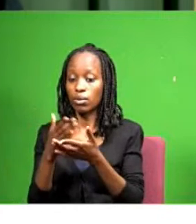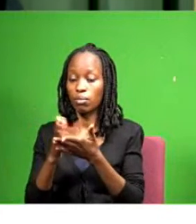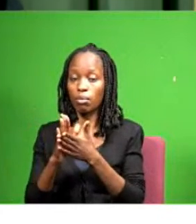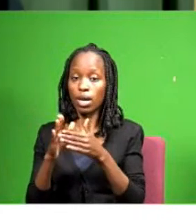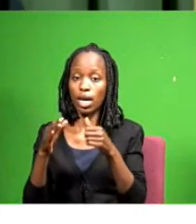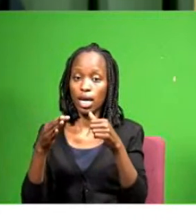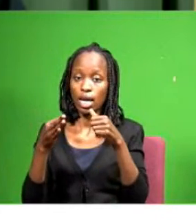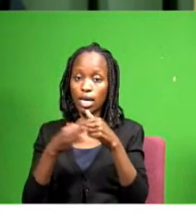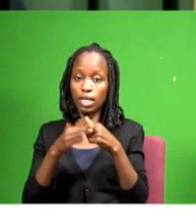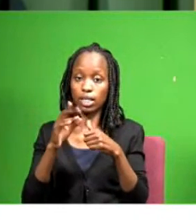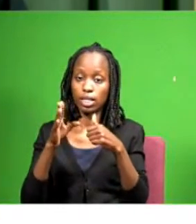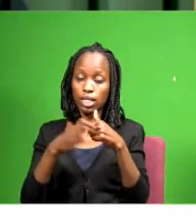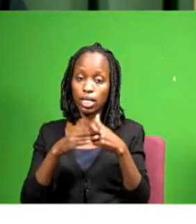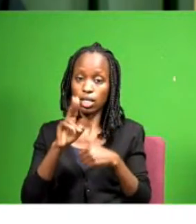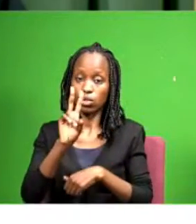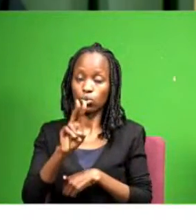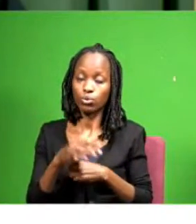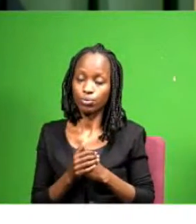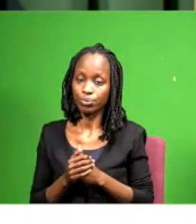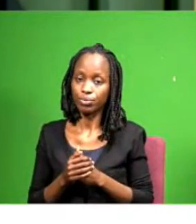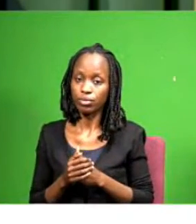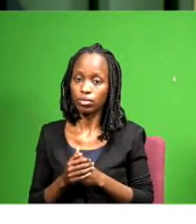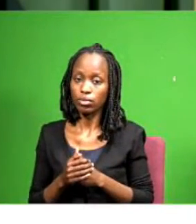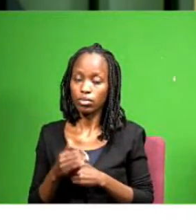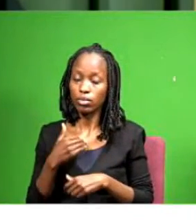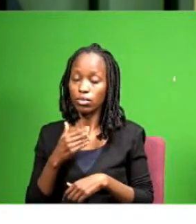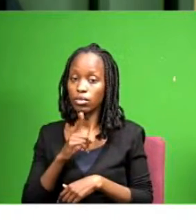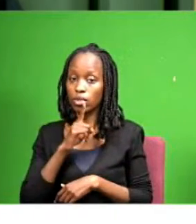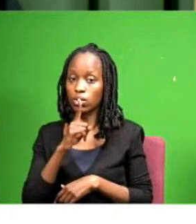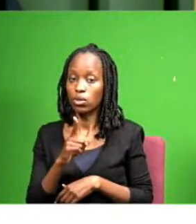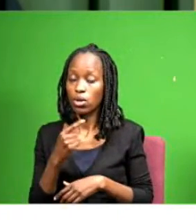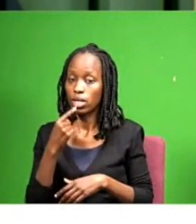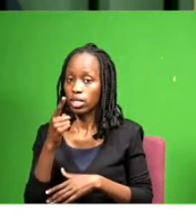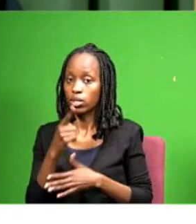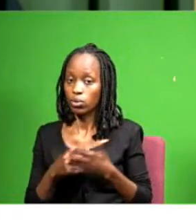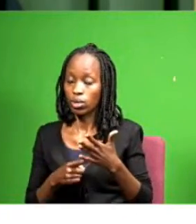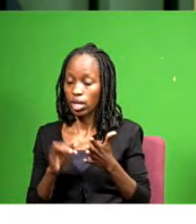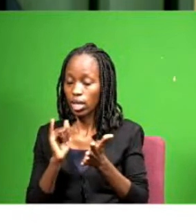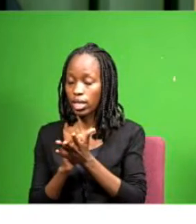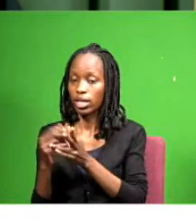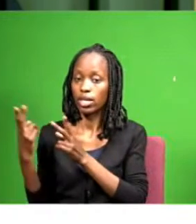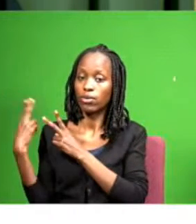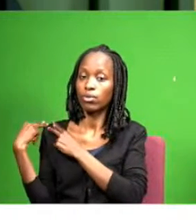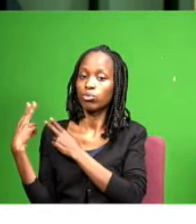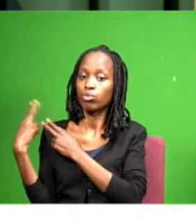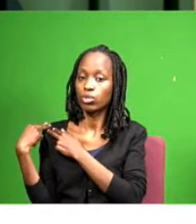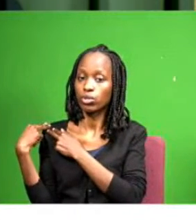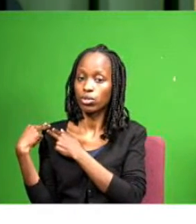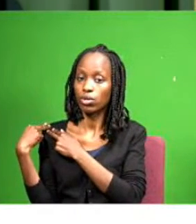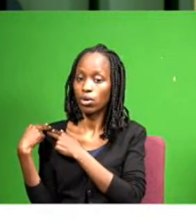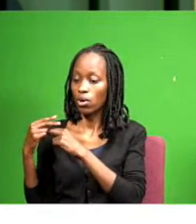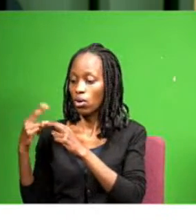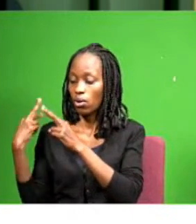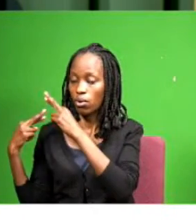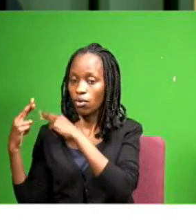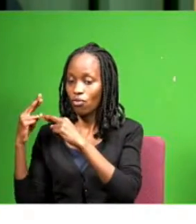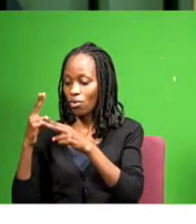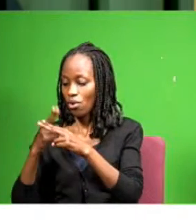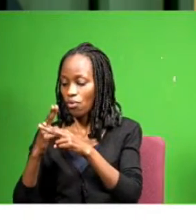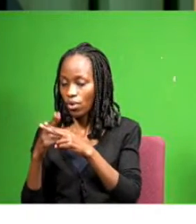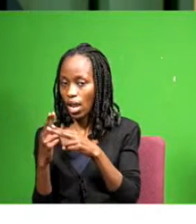89(2). I have no hesitation in stating that the task of review of names and